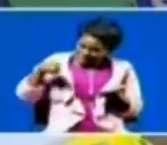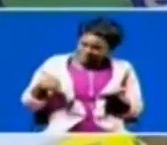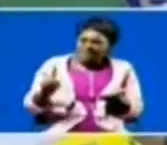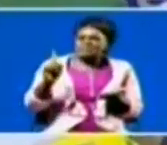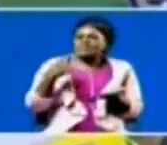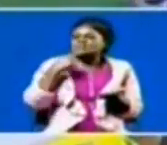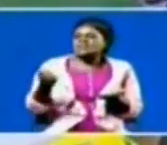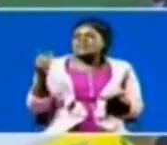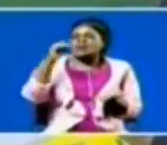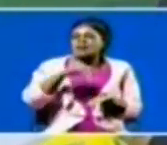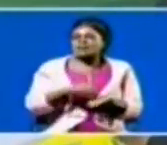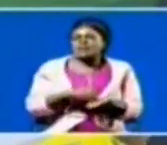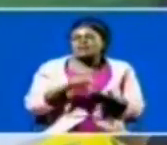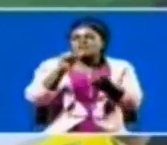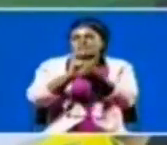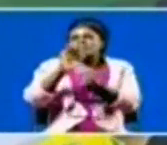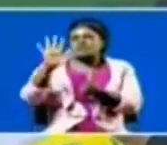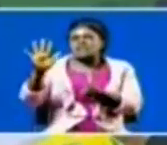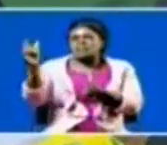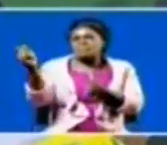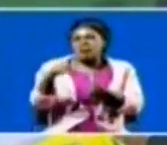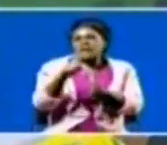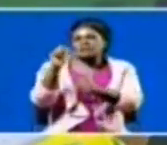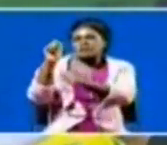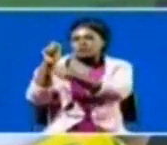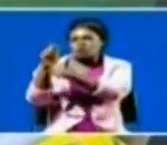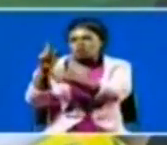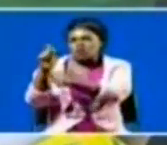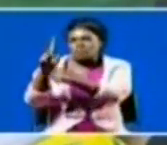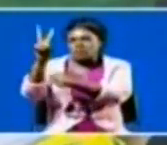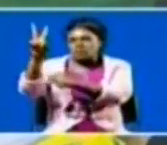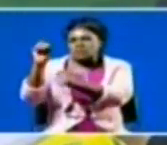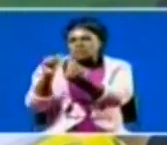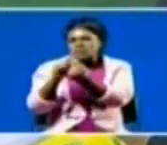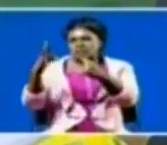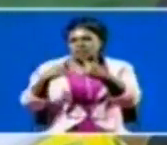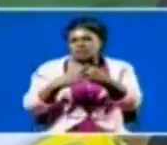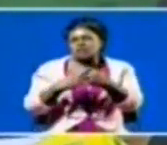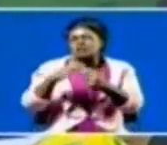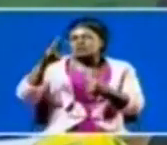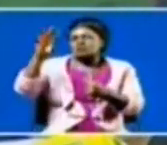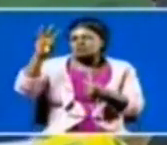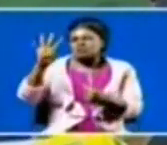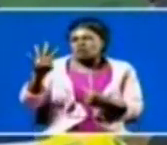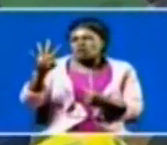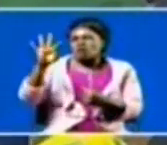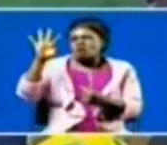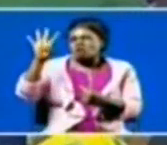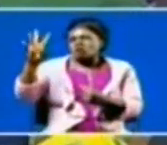resigned, on 15th November 2018 at 4:47